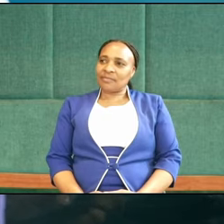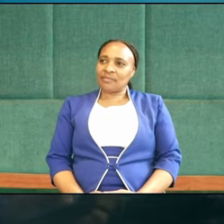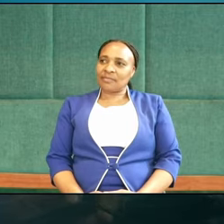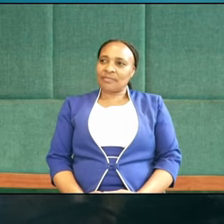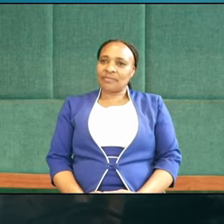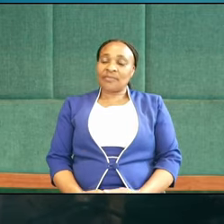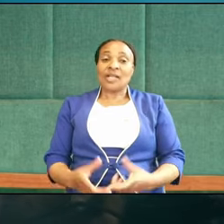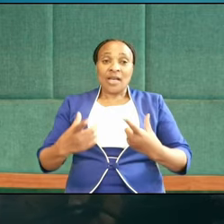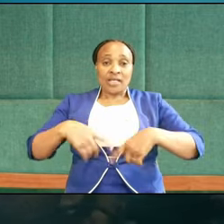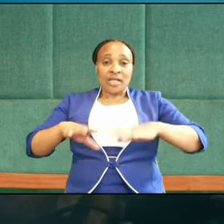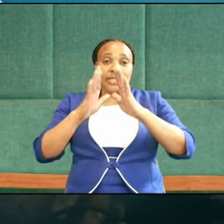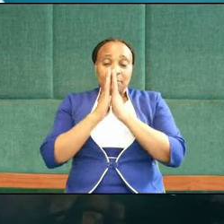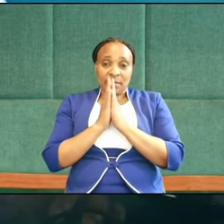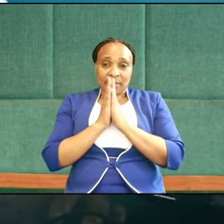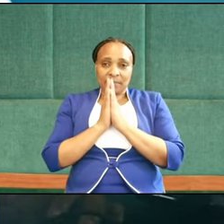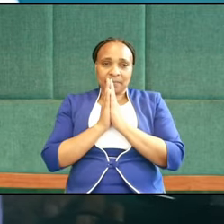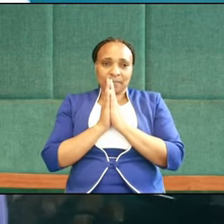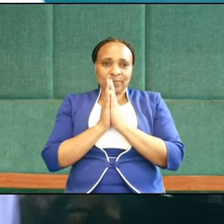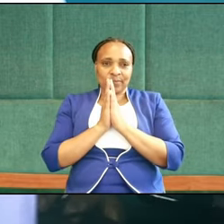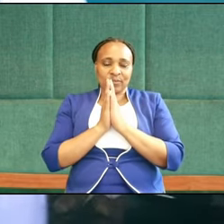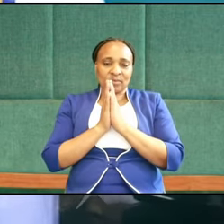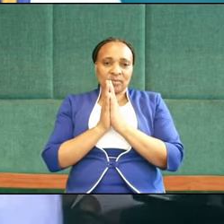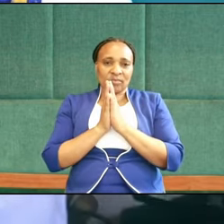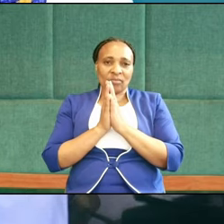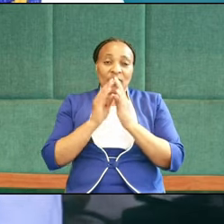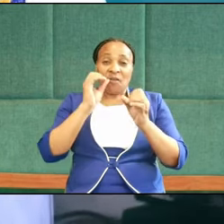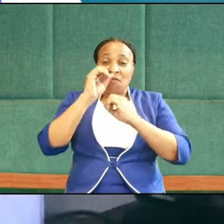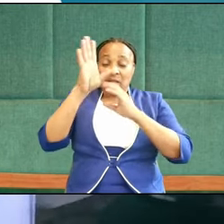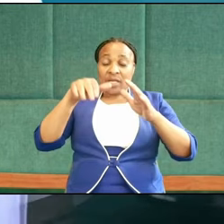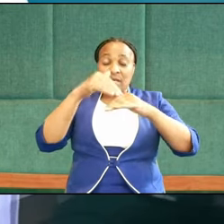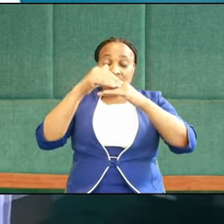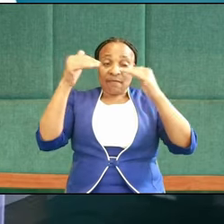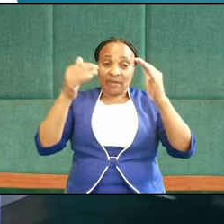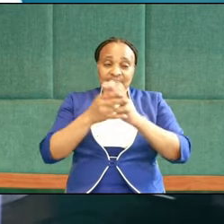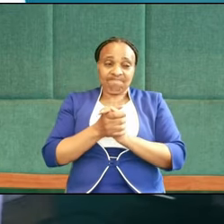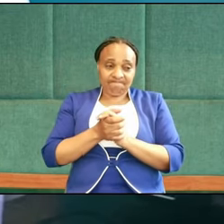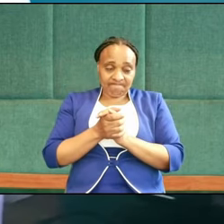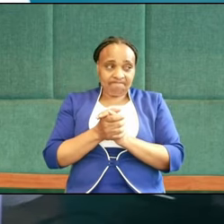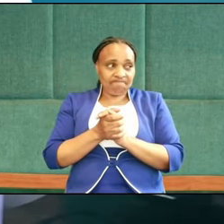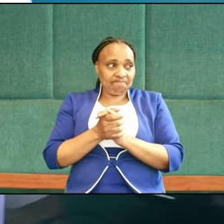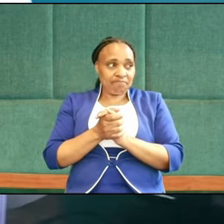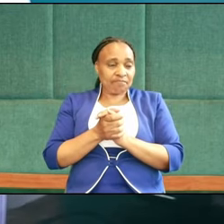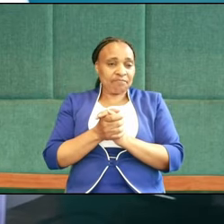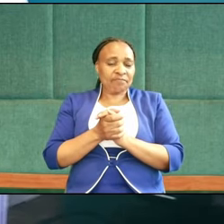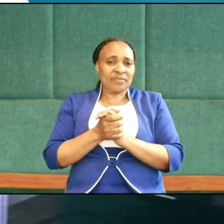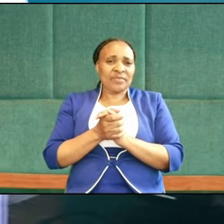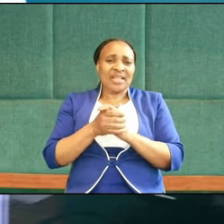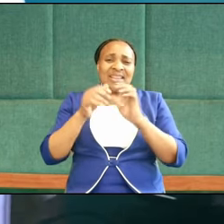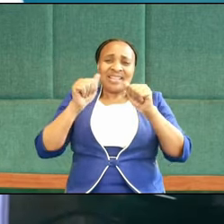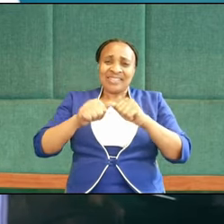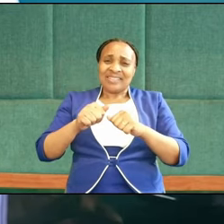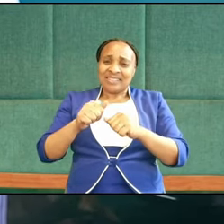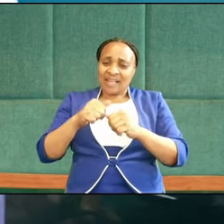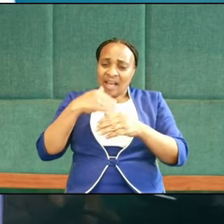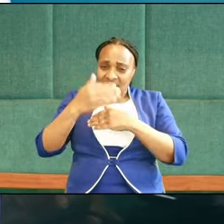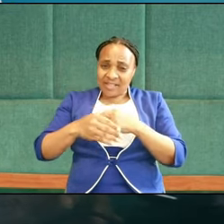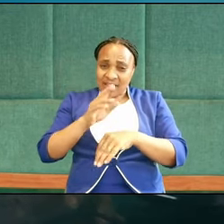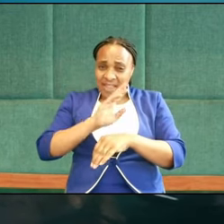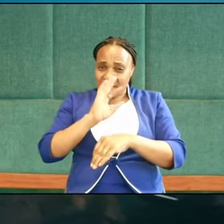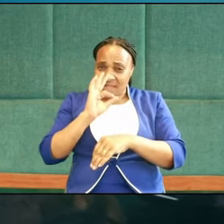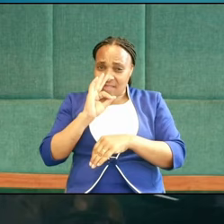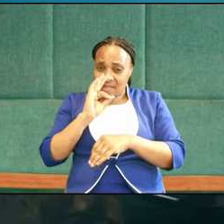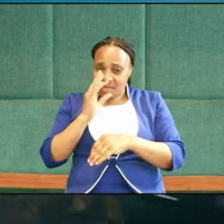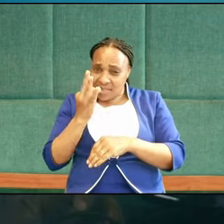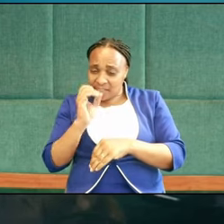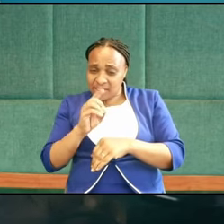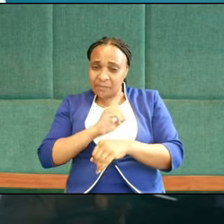Let's kindly bow our heads as we pray. Father in heaven, in the next few minutes, we ask that your spirit